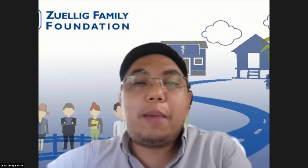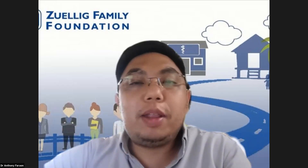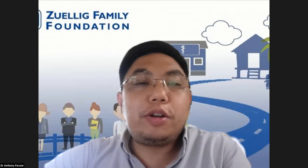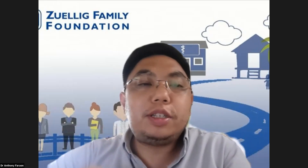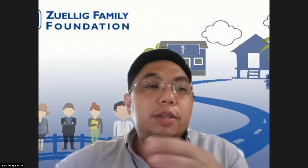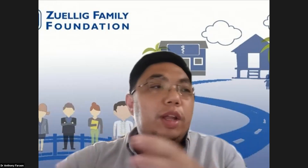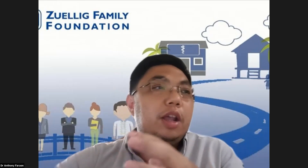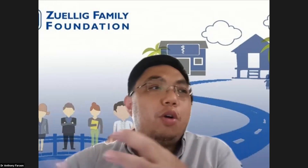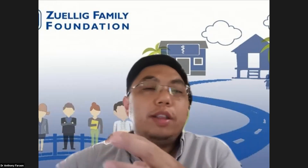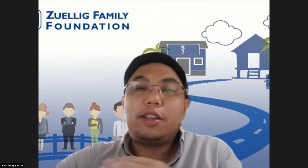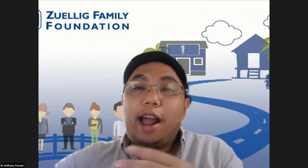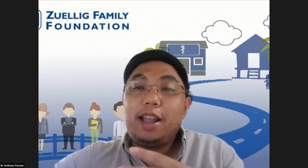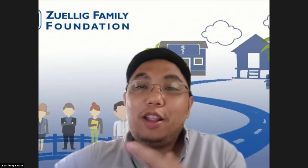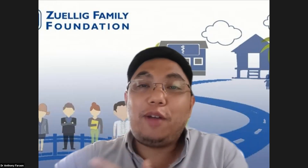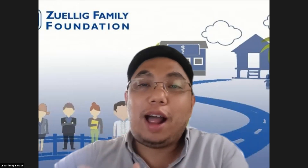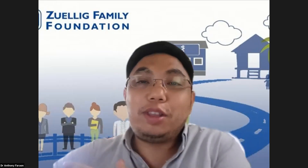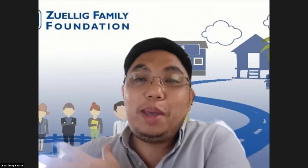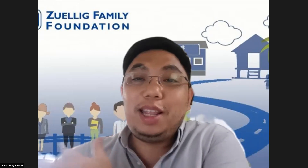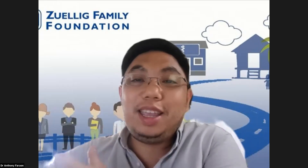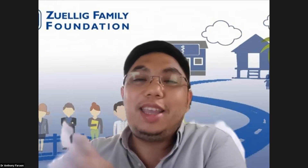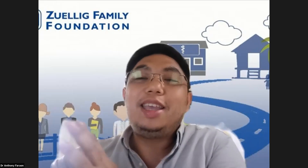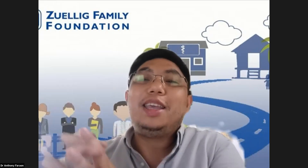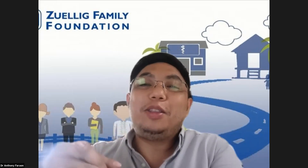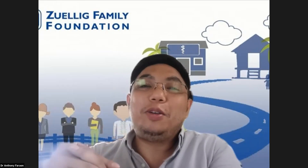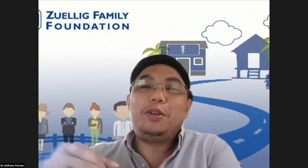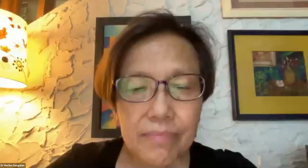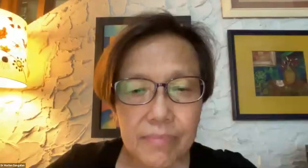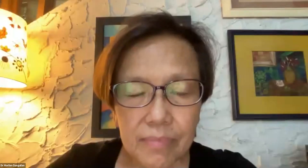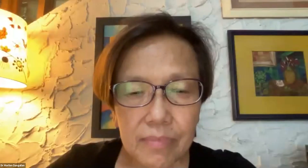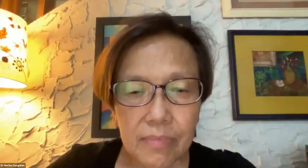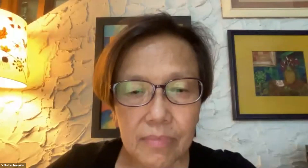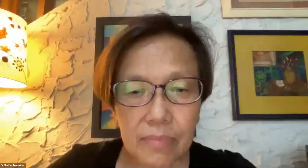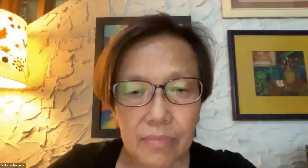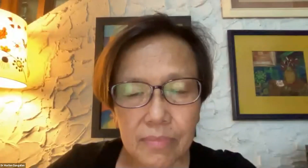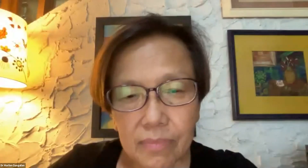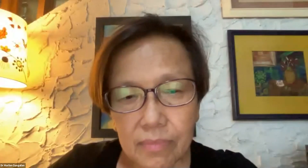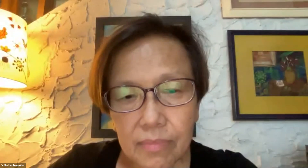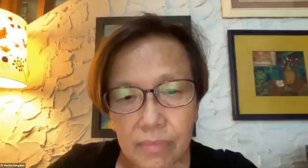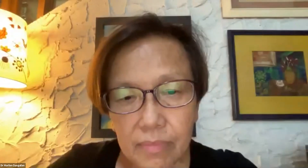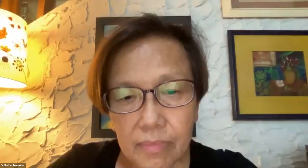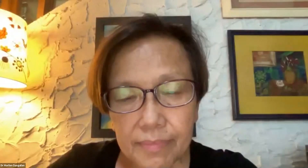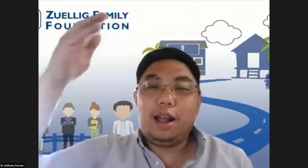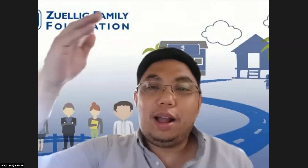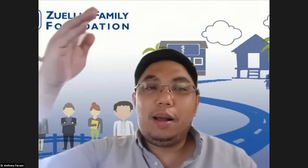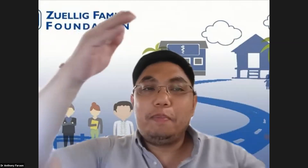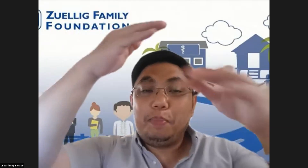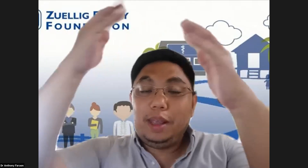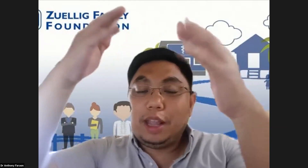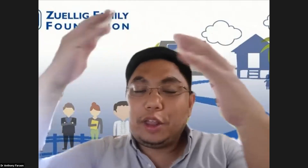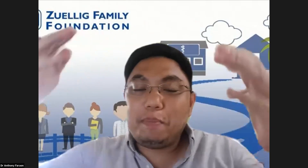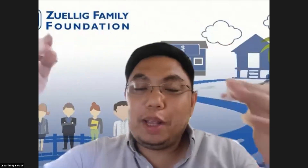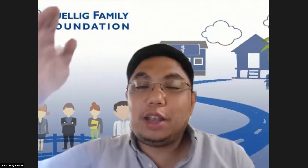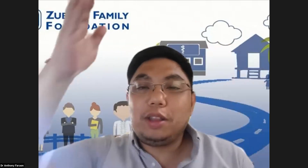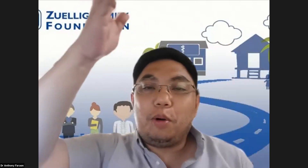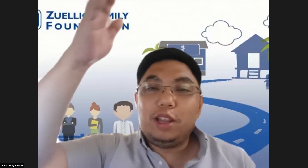programs namin. There's this what they call the triangle of accountability. Ito yung social contract of the